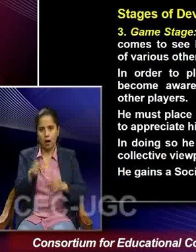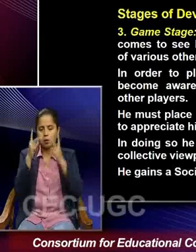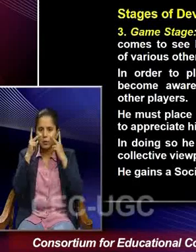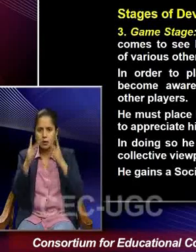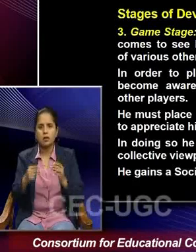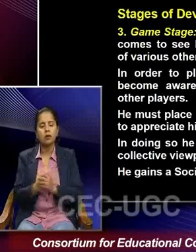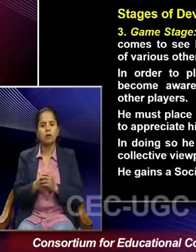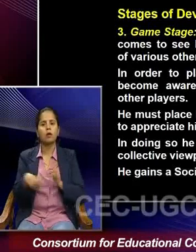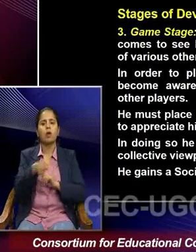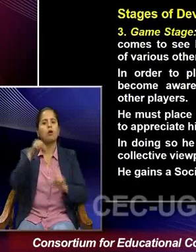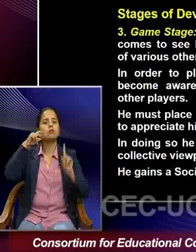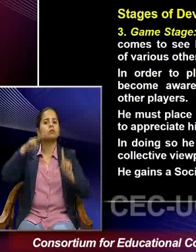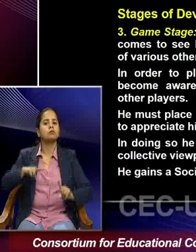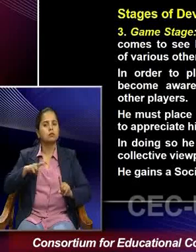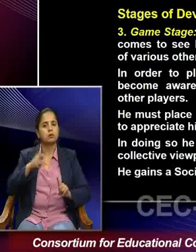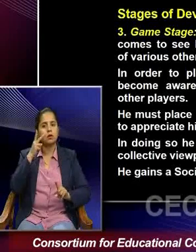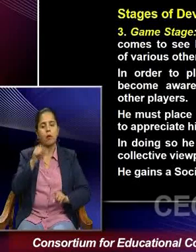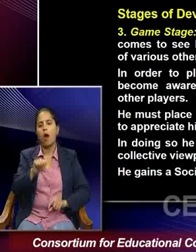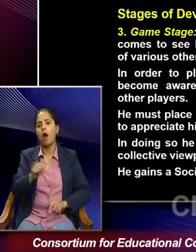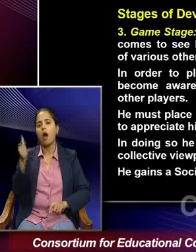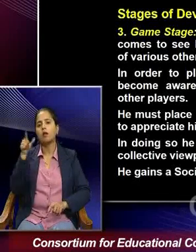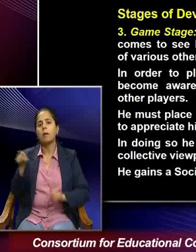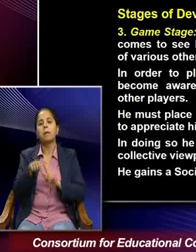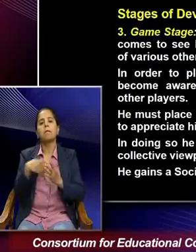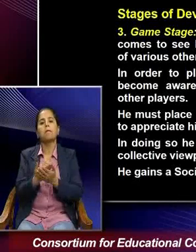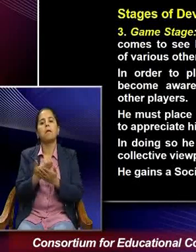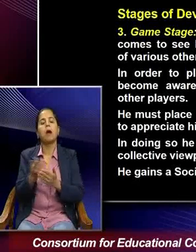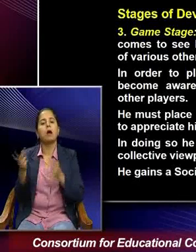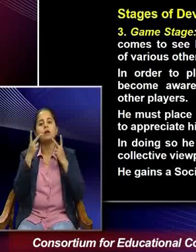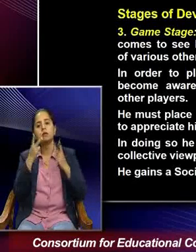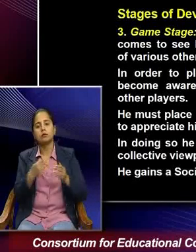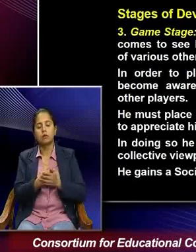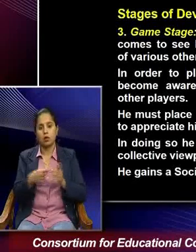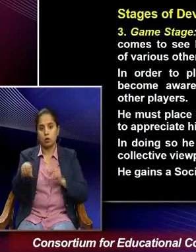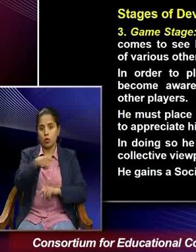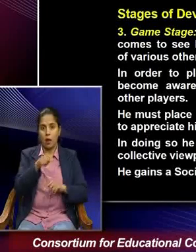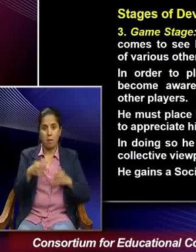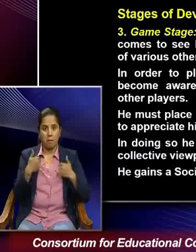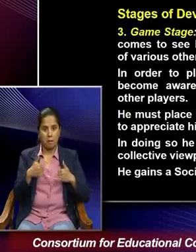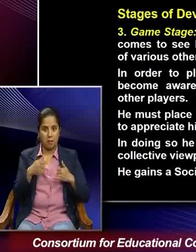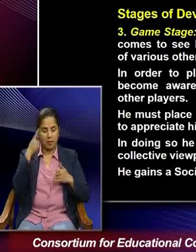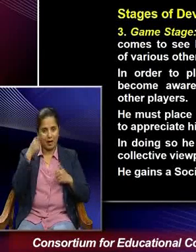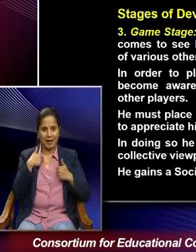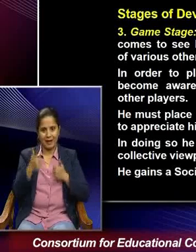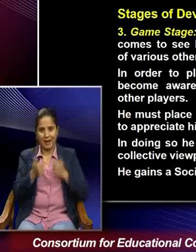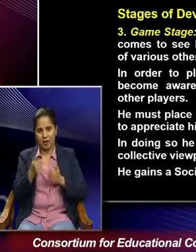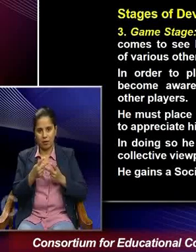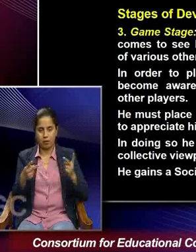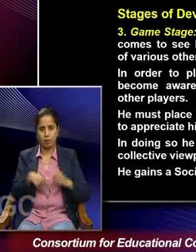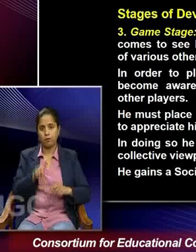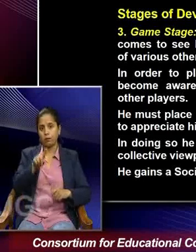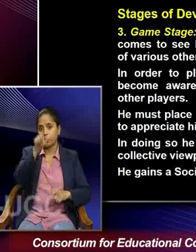In order to play a game, the child becomes aware of his relationship to other